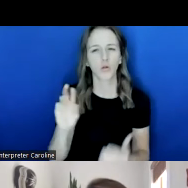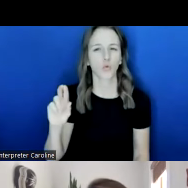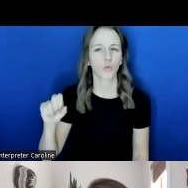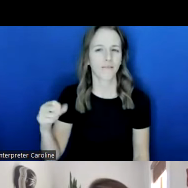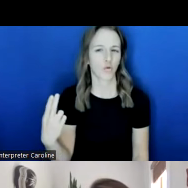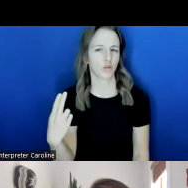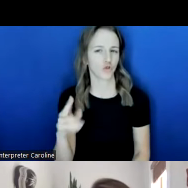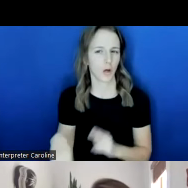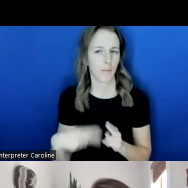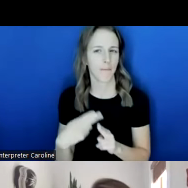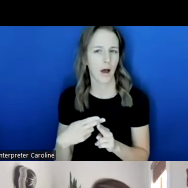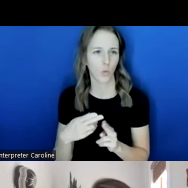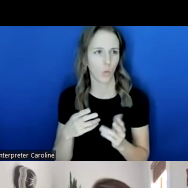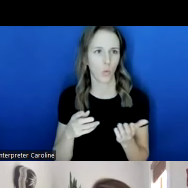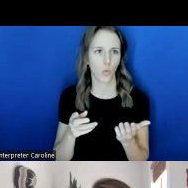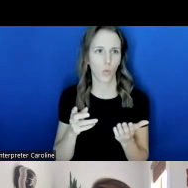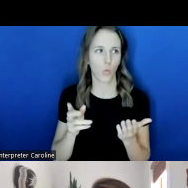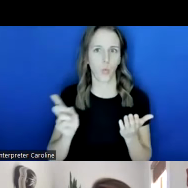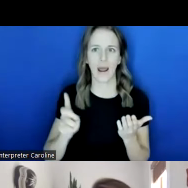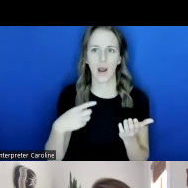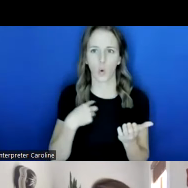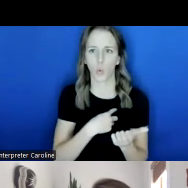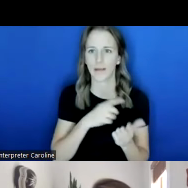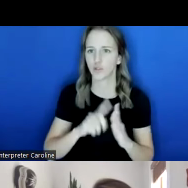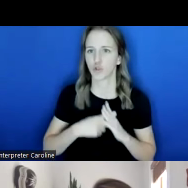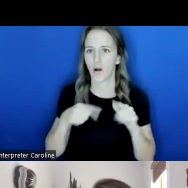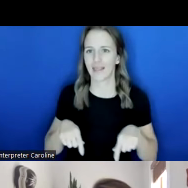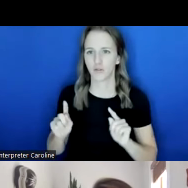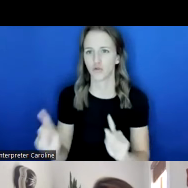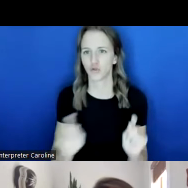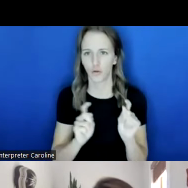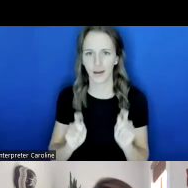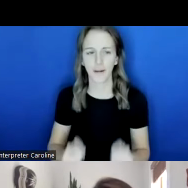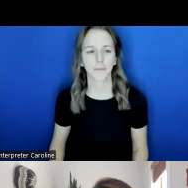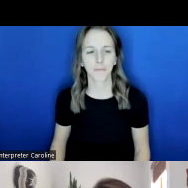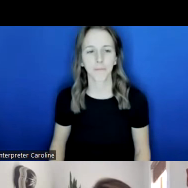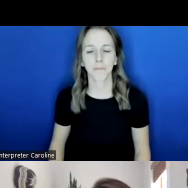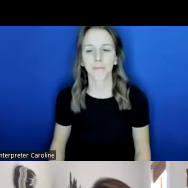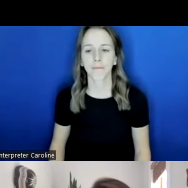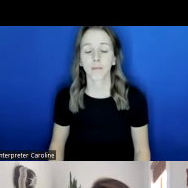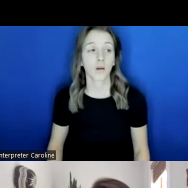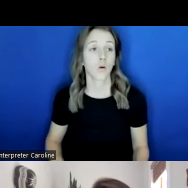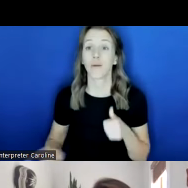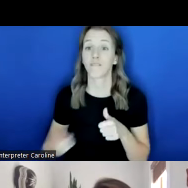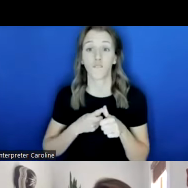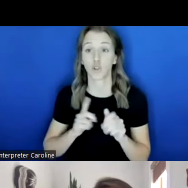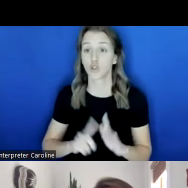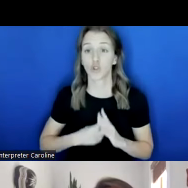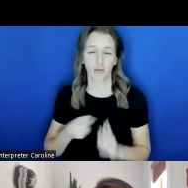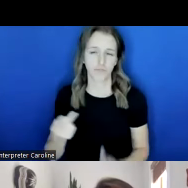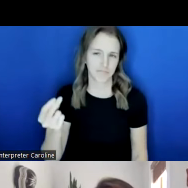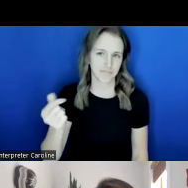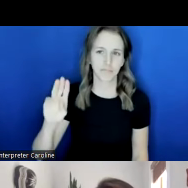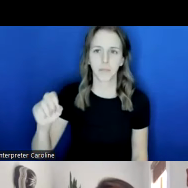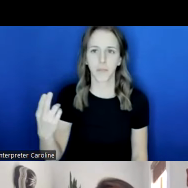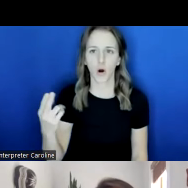we started this survey. And so, we first started talking about it immediately in March of 2020, when